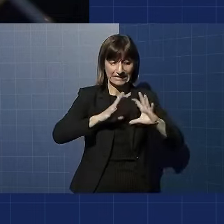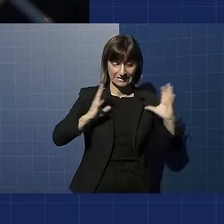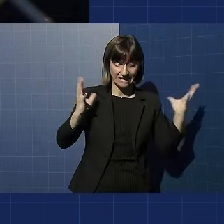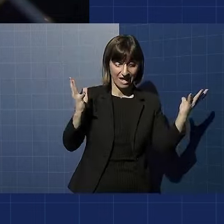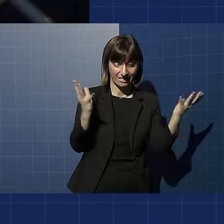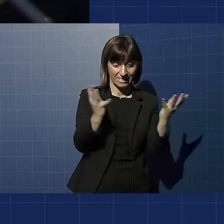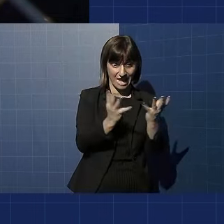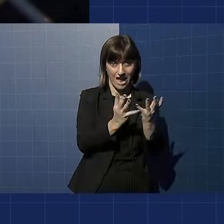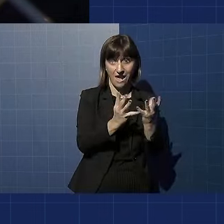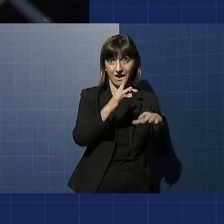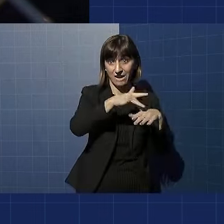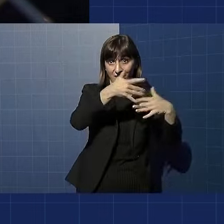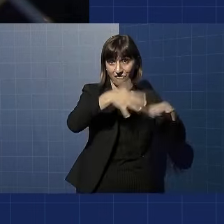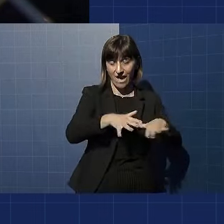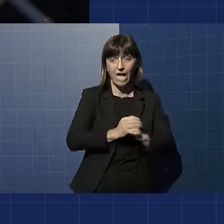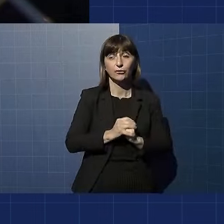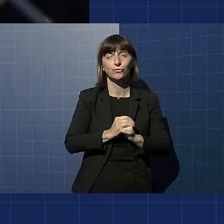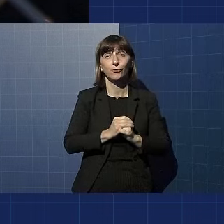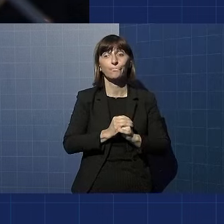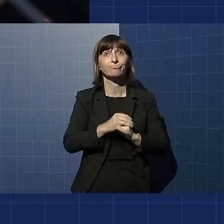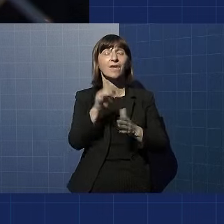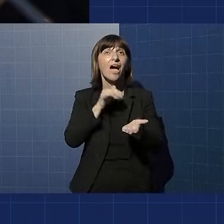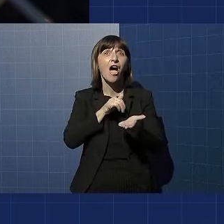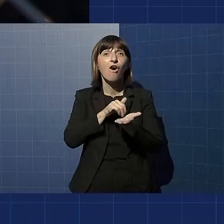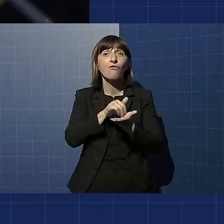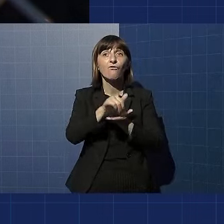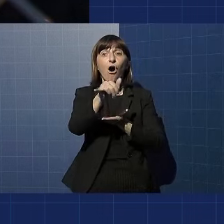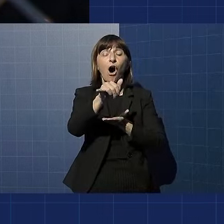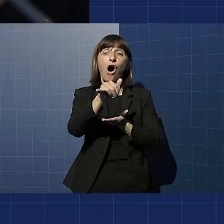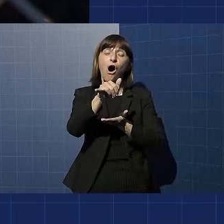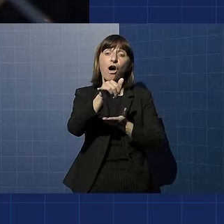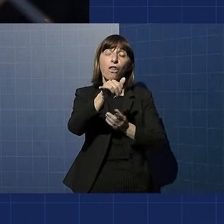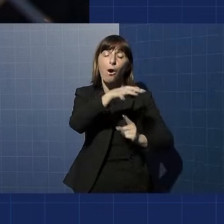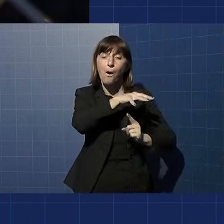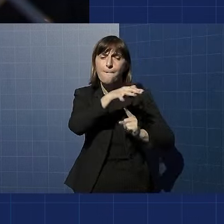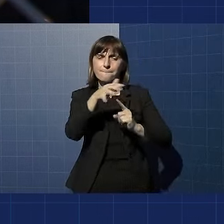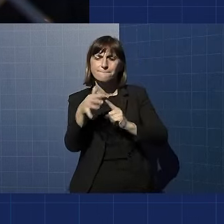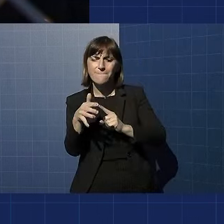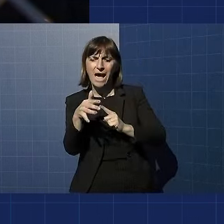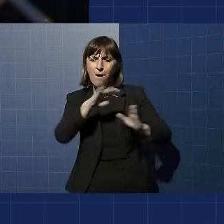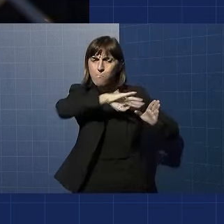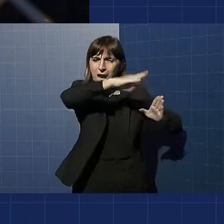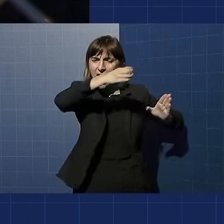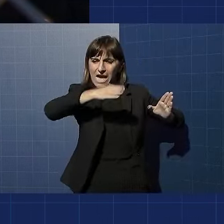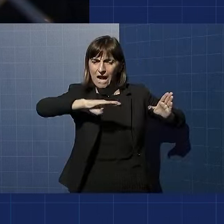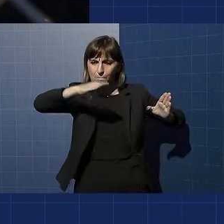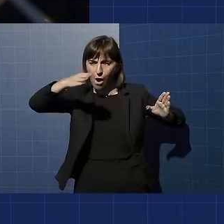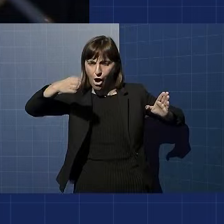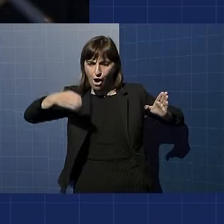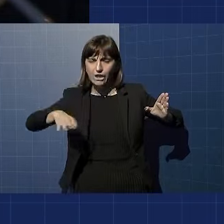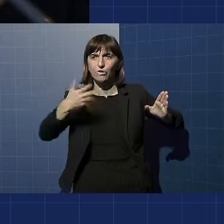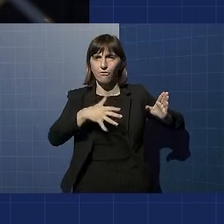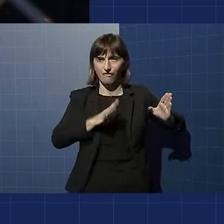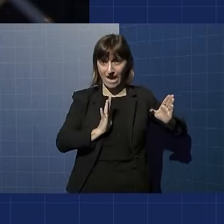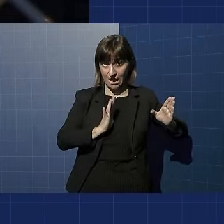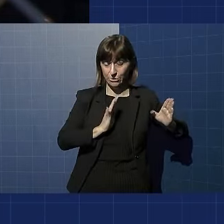a very nice experience to you know, experience microgravity. It's very unique. It's very... I cannot